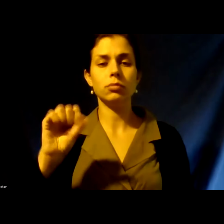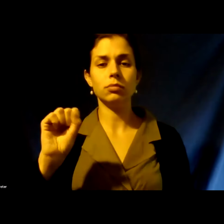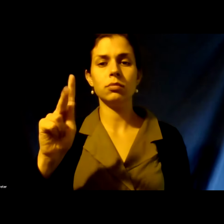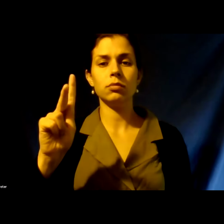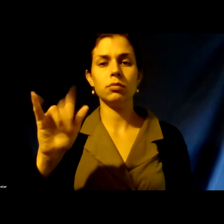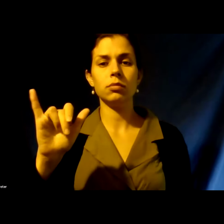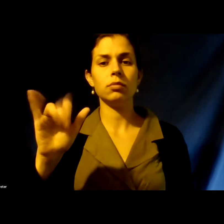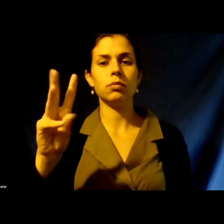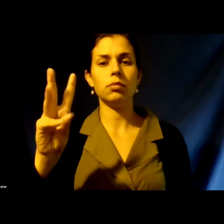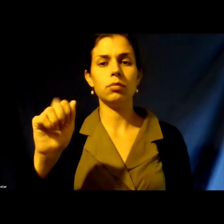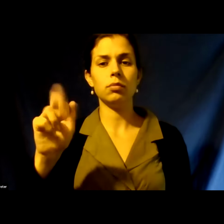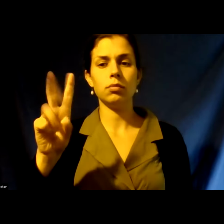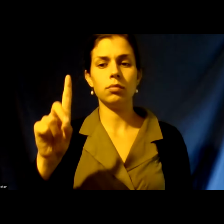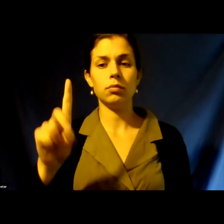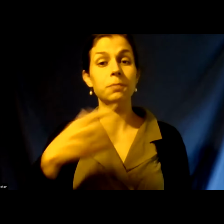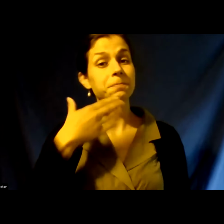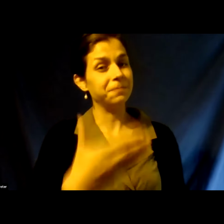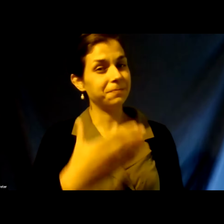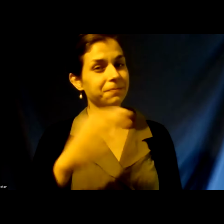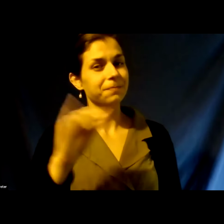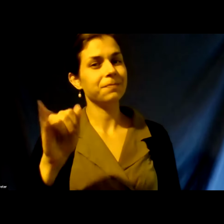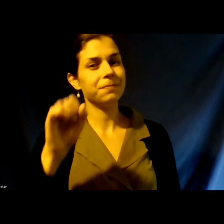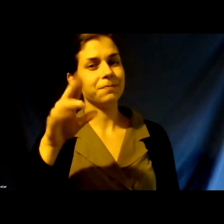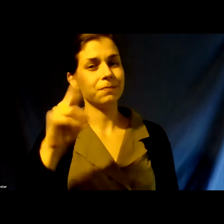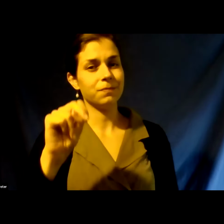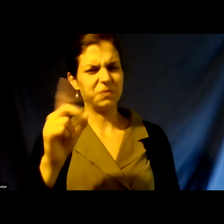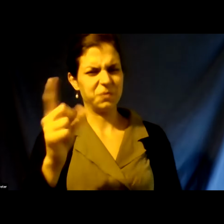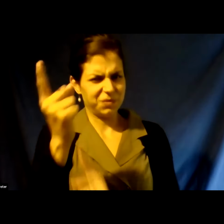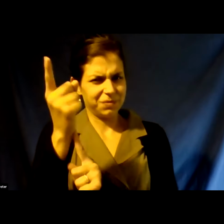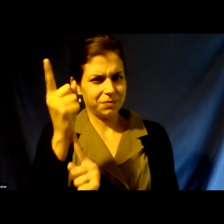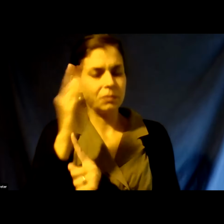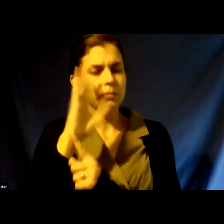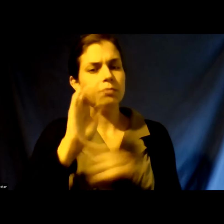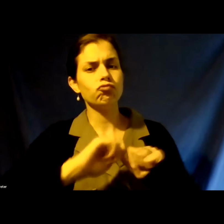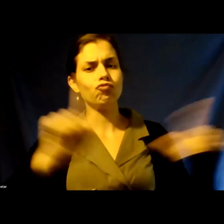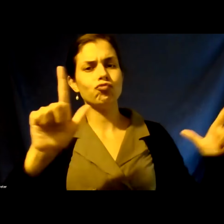Thank you, Jason. One moment while I share my screen.